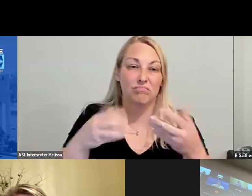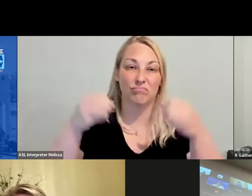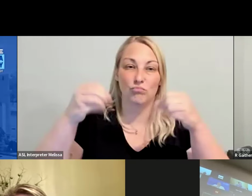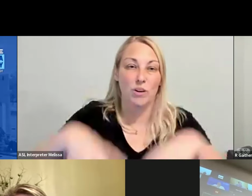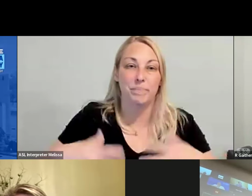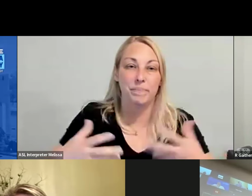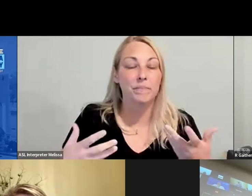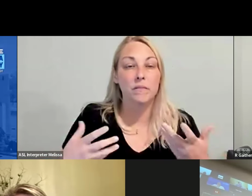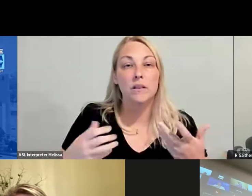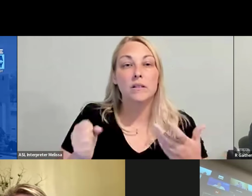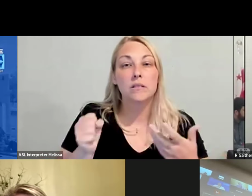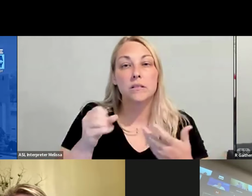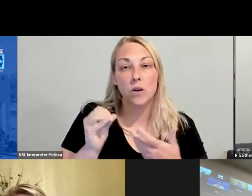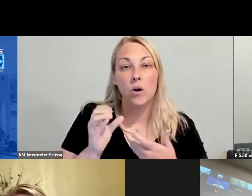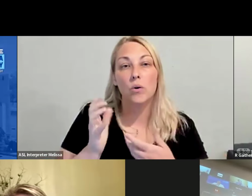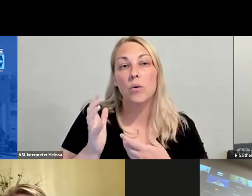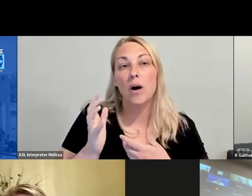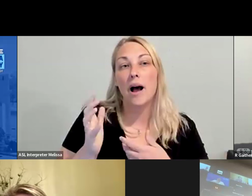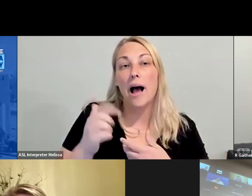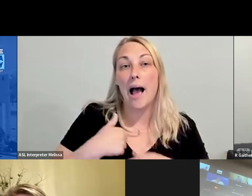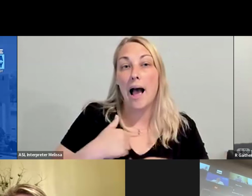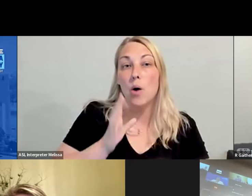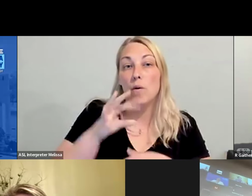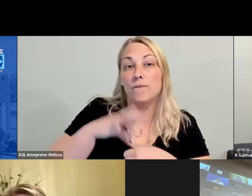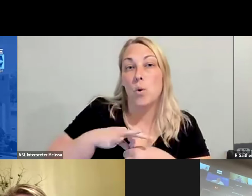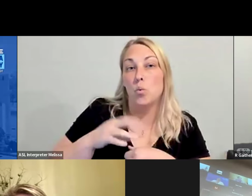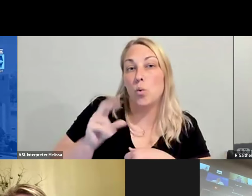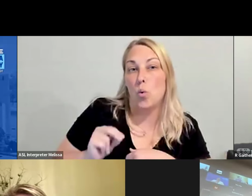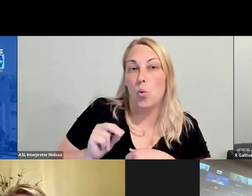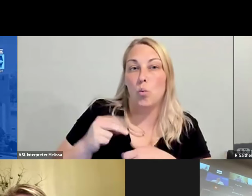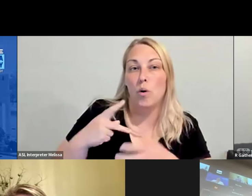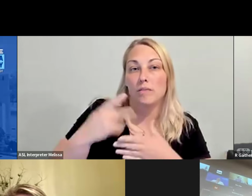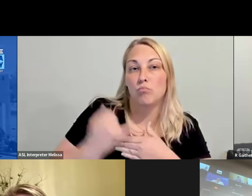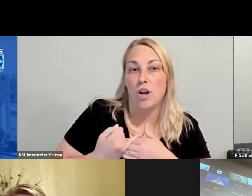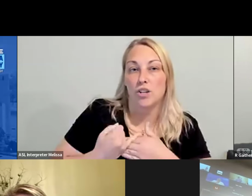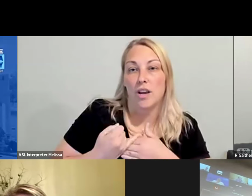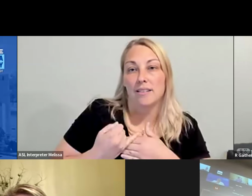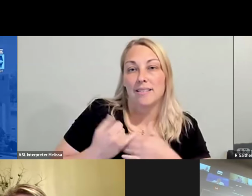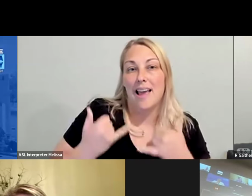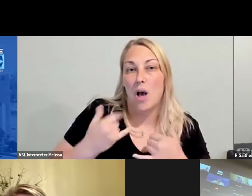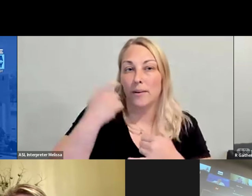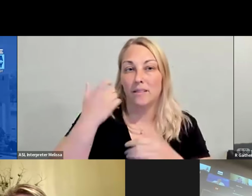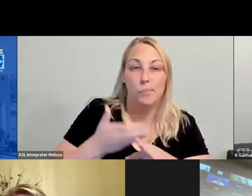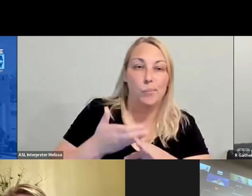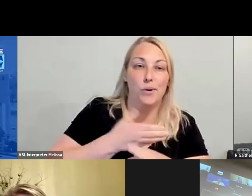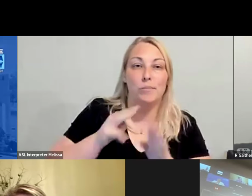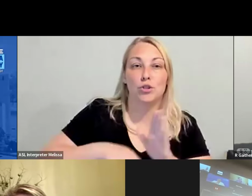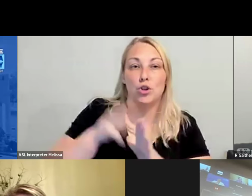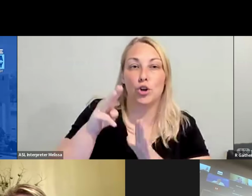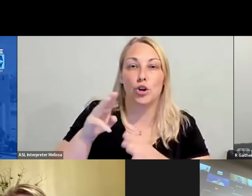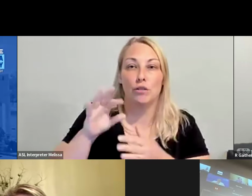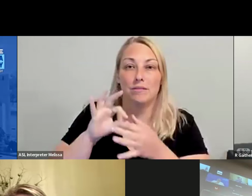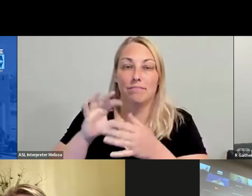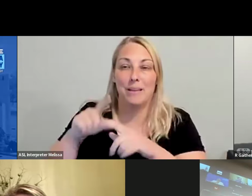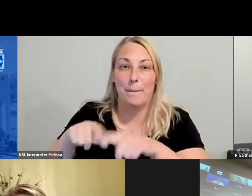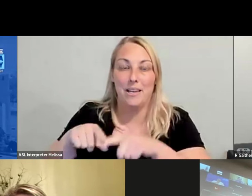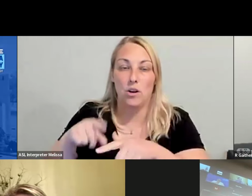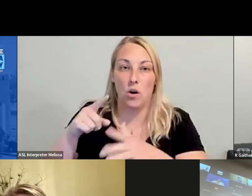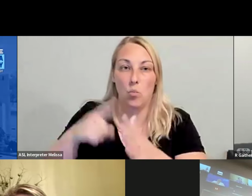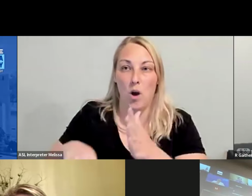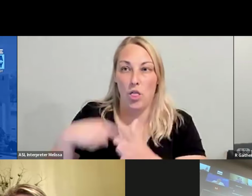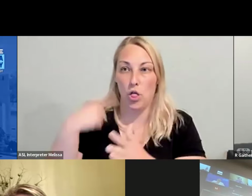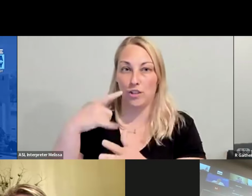say. So, like I said, I will vote no on this project because I just think it's very premature based on what the conditions are right now.